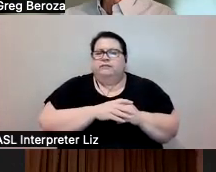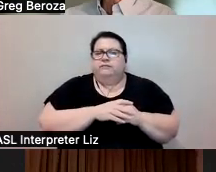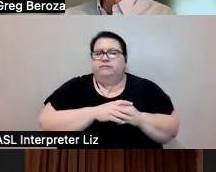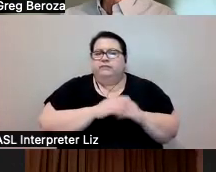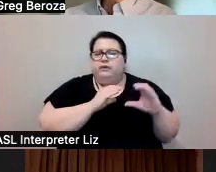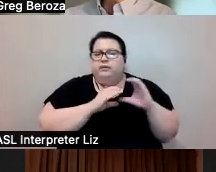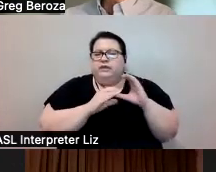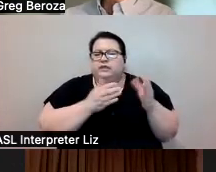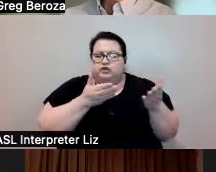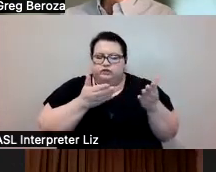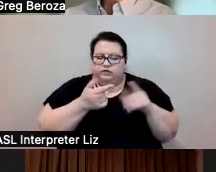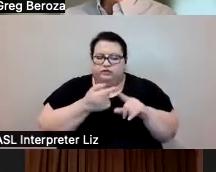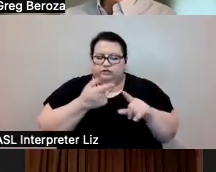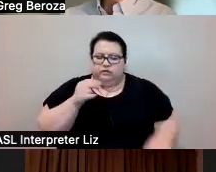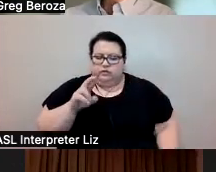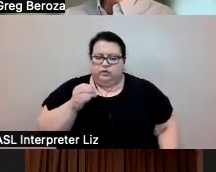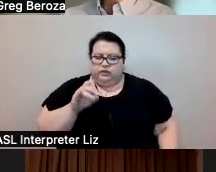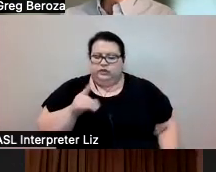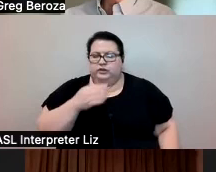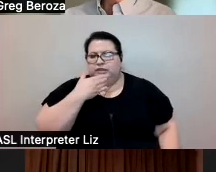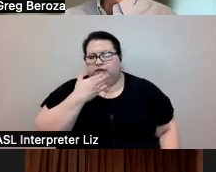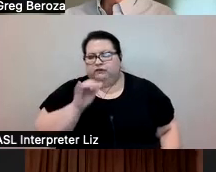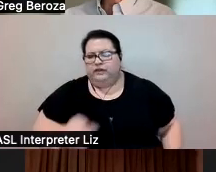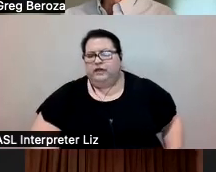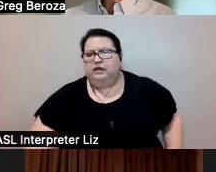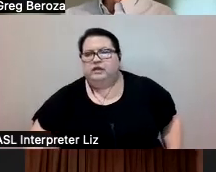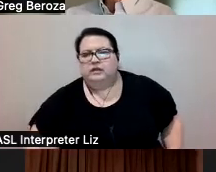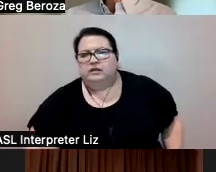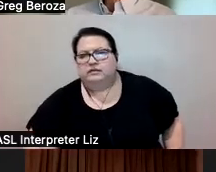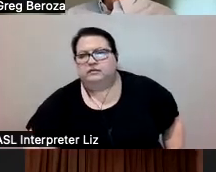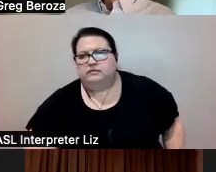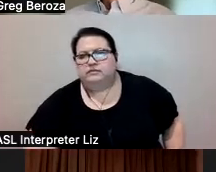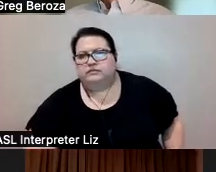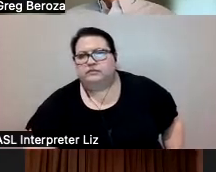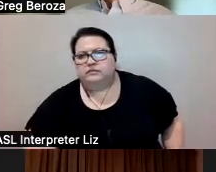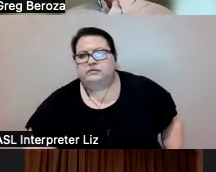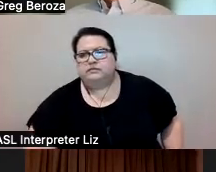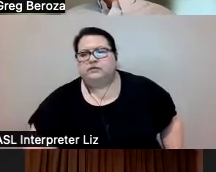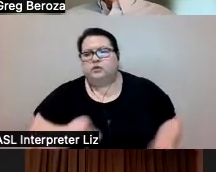communication services from Richard Dancy. Thank you for that. And also